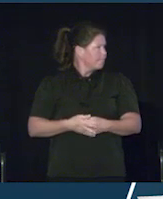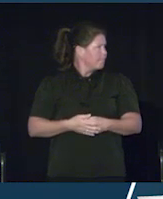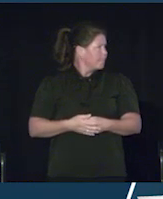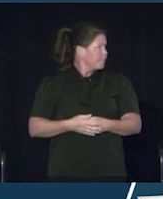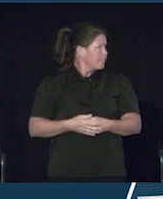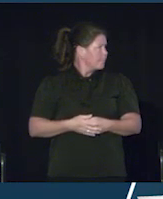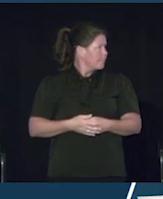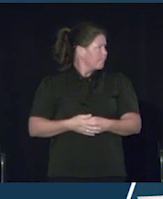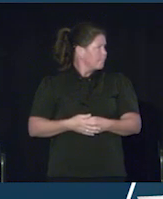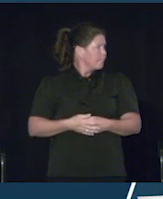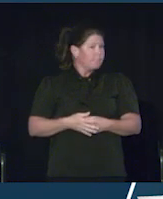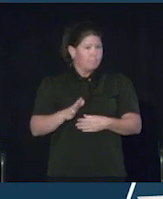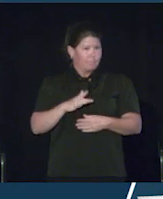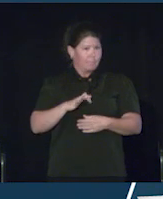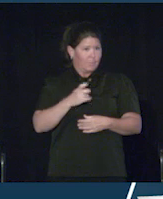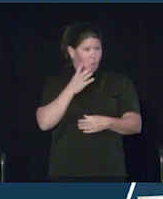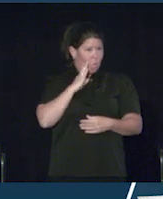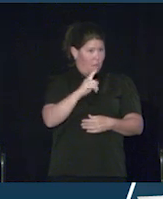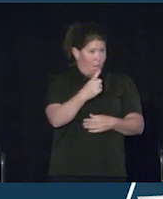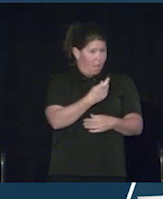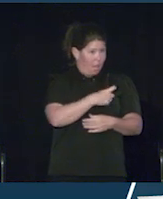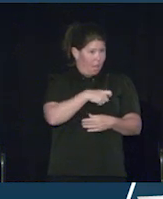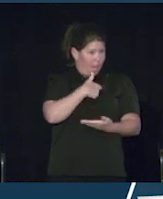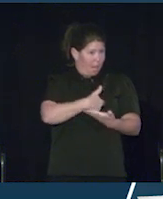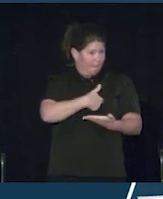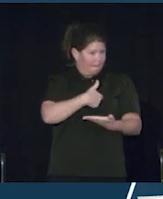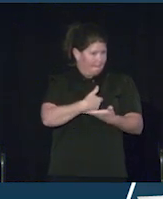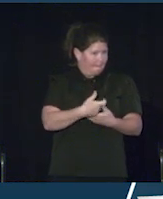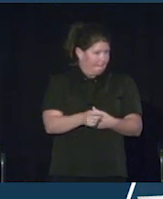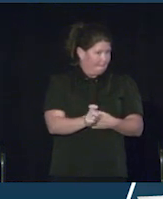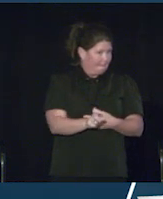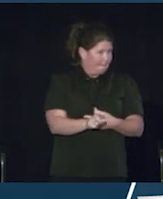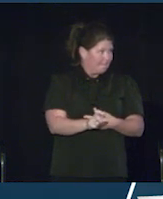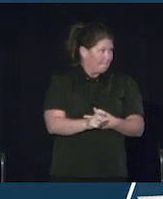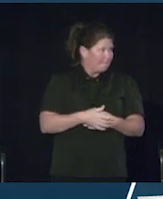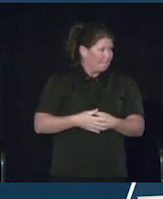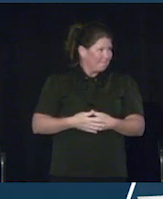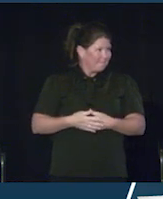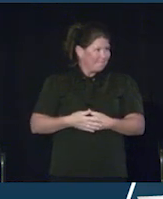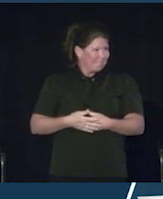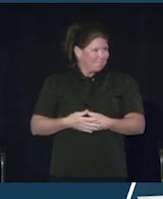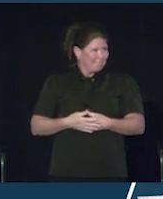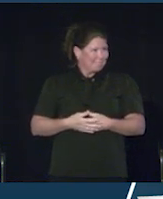Are you coming to save the day? No, I don't know. No, he's coming up. Oh.